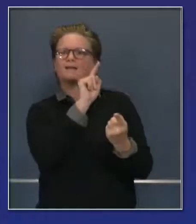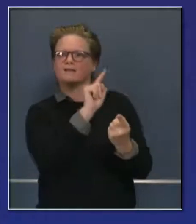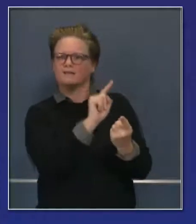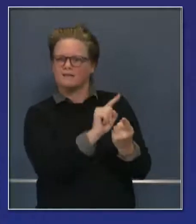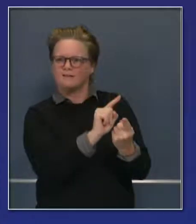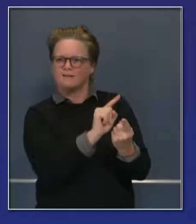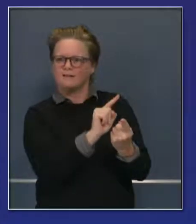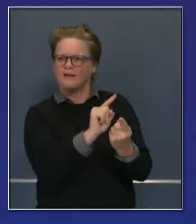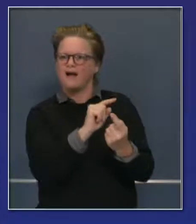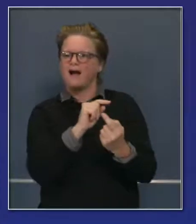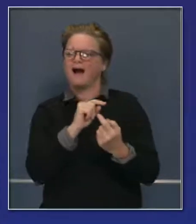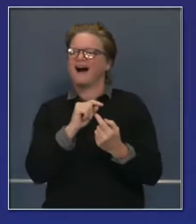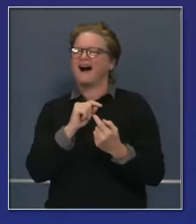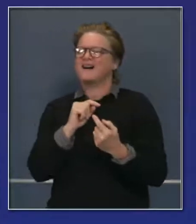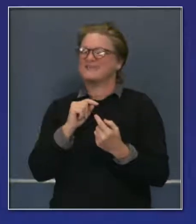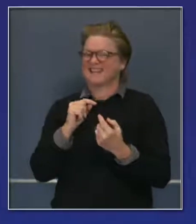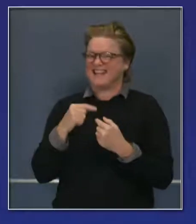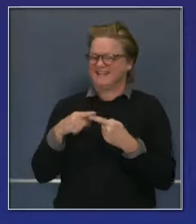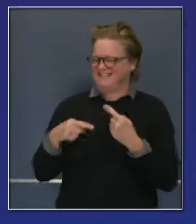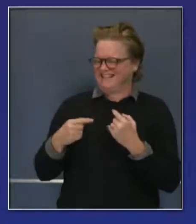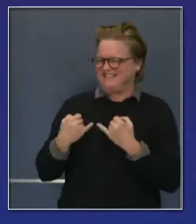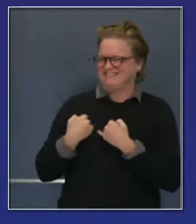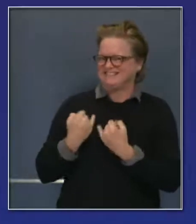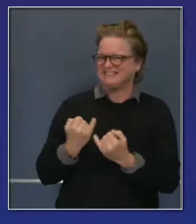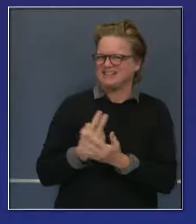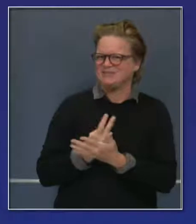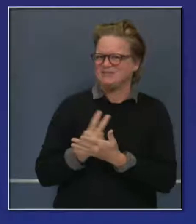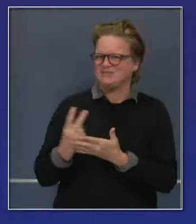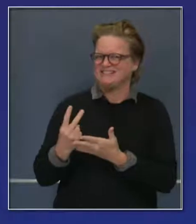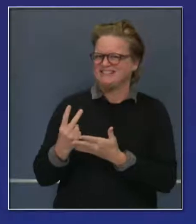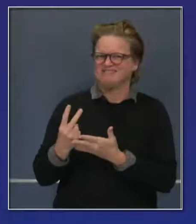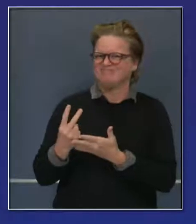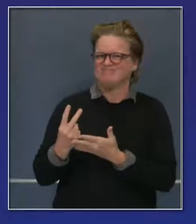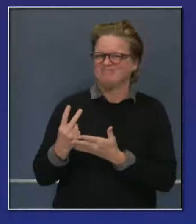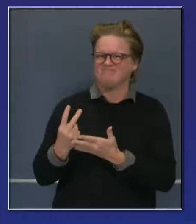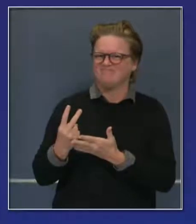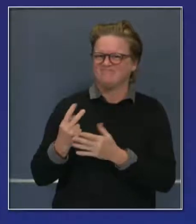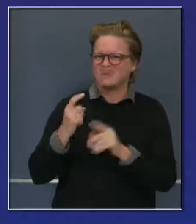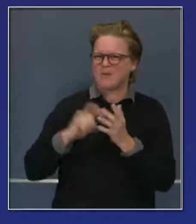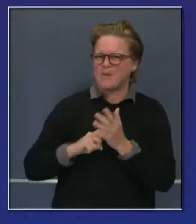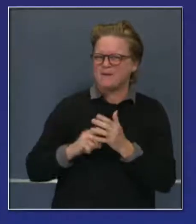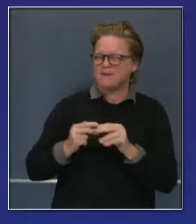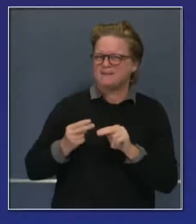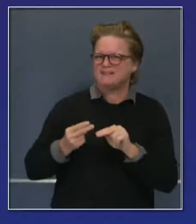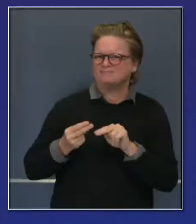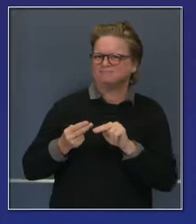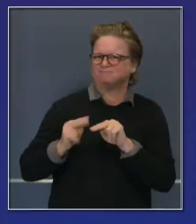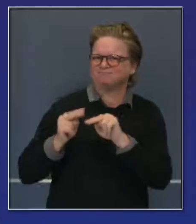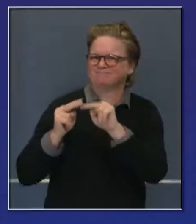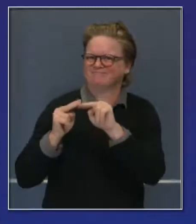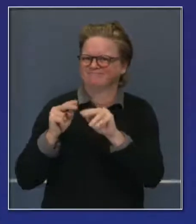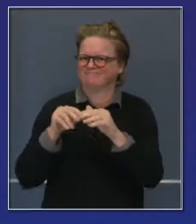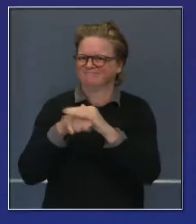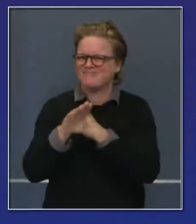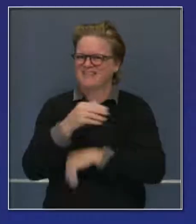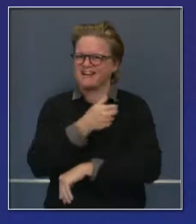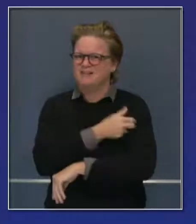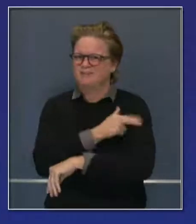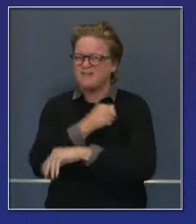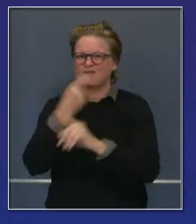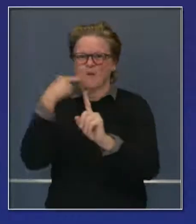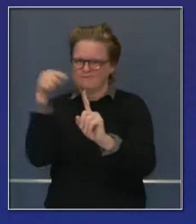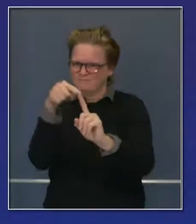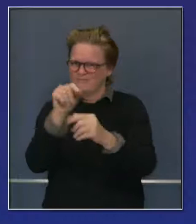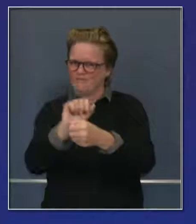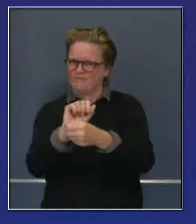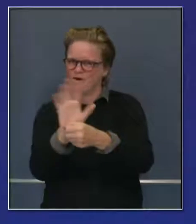ago, we started to see some increases in total number of patients with COVID-19 in our hospital system.